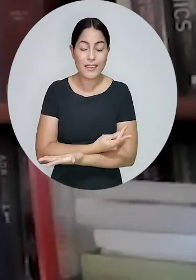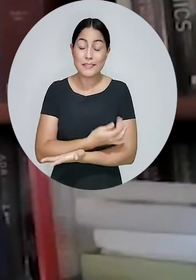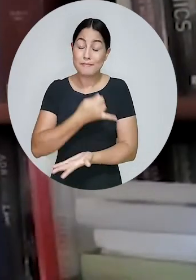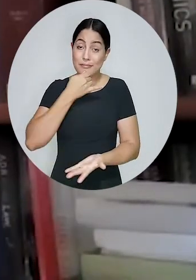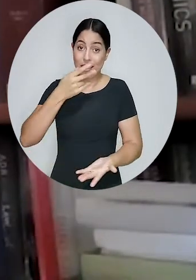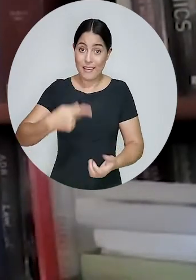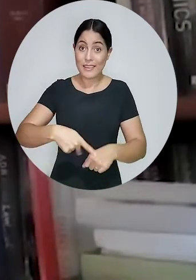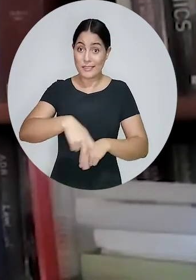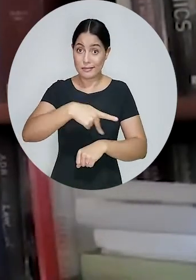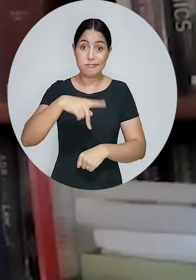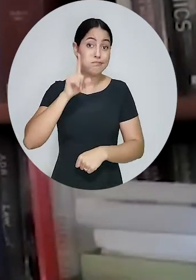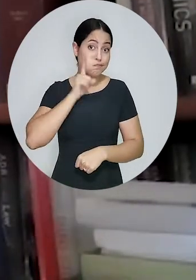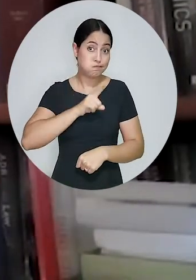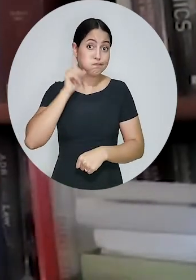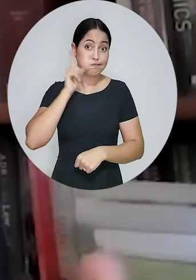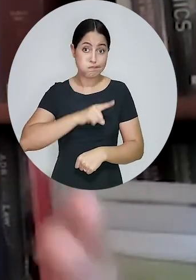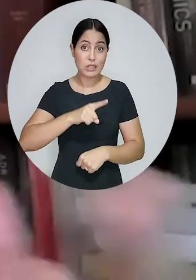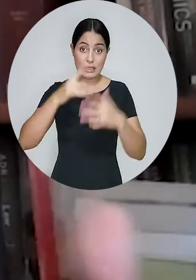But